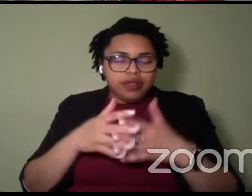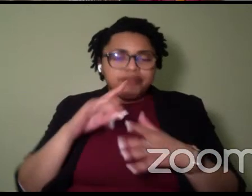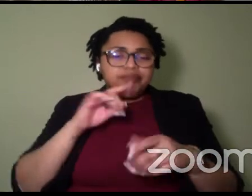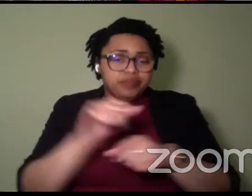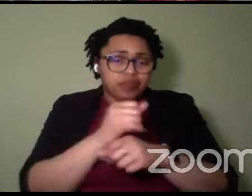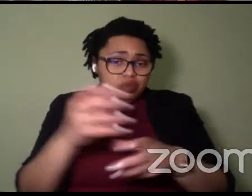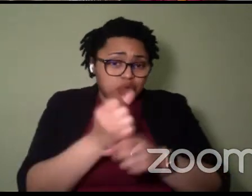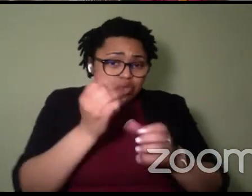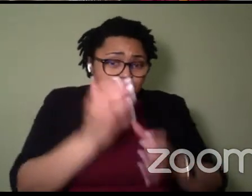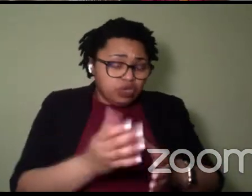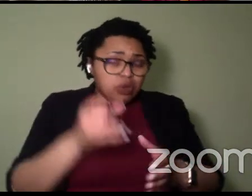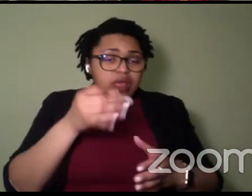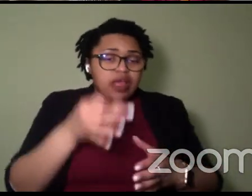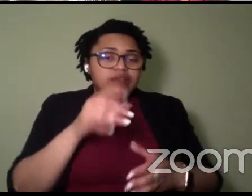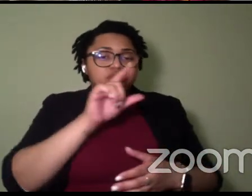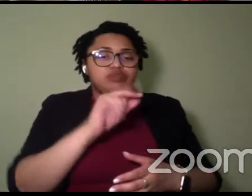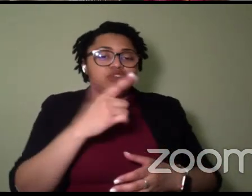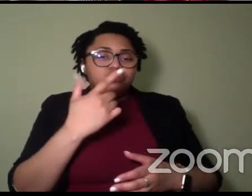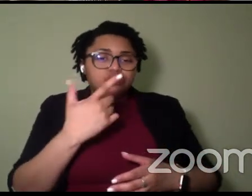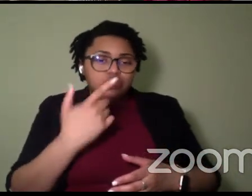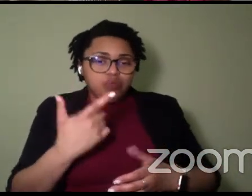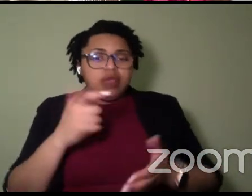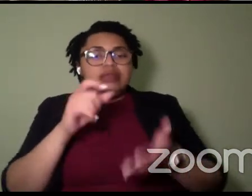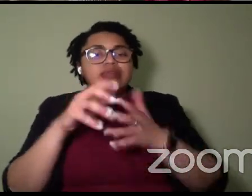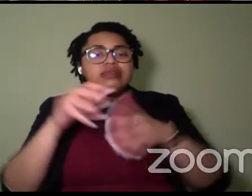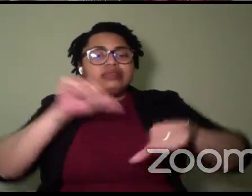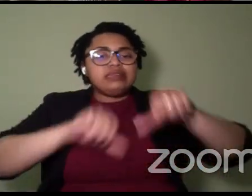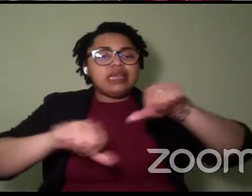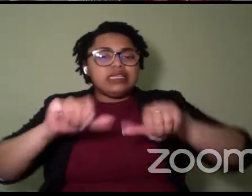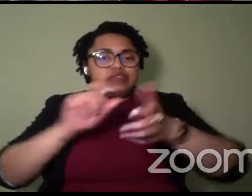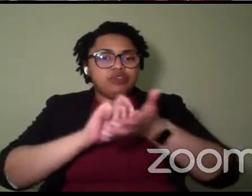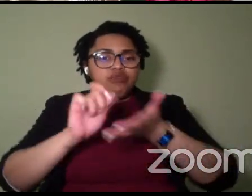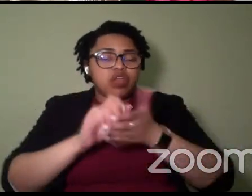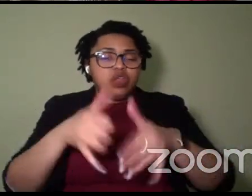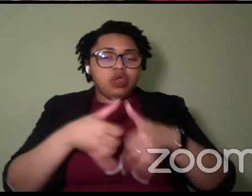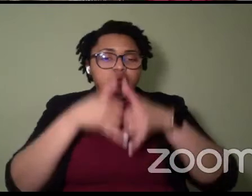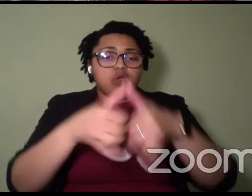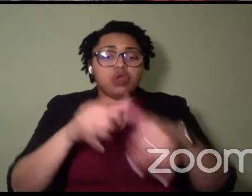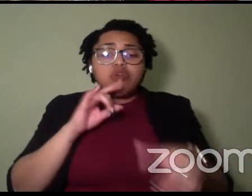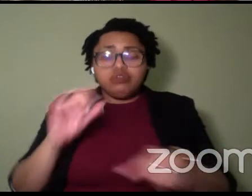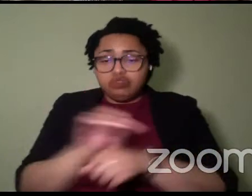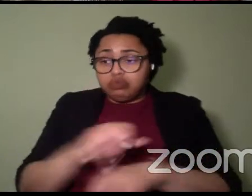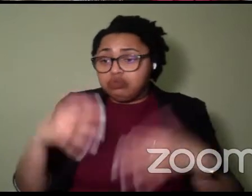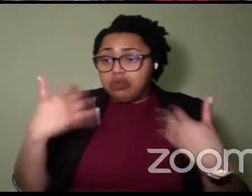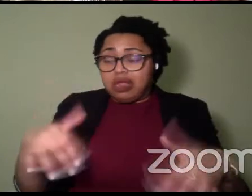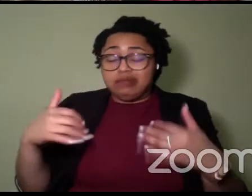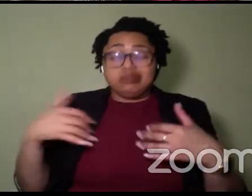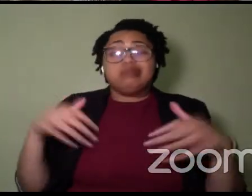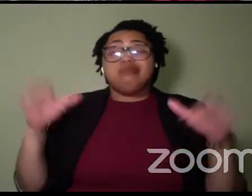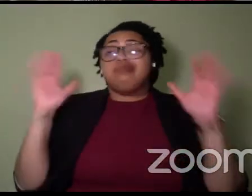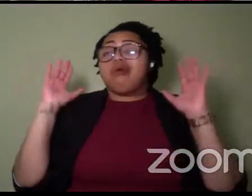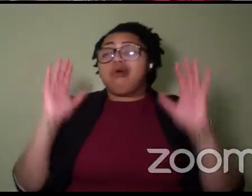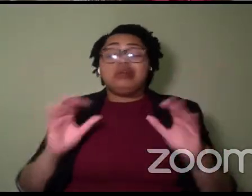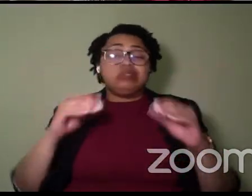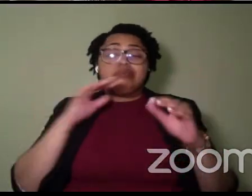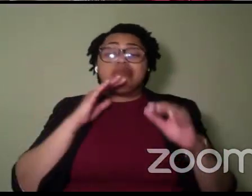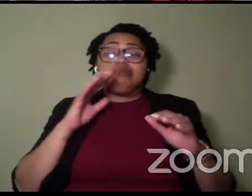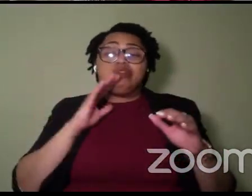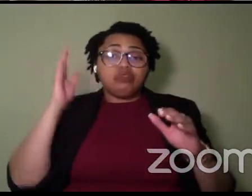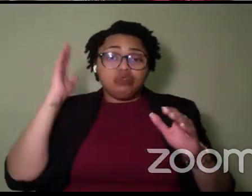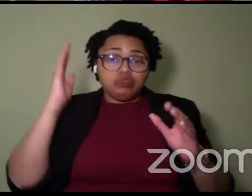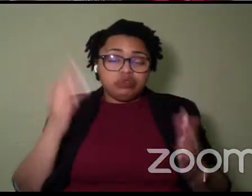Scientific Writing Award. So, like I said, we have some awesome speakers, and we're going to have